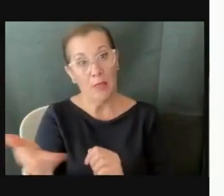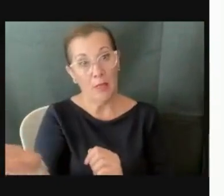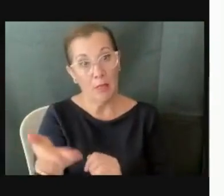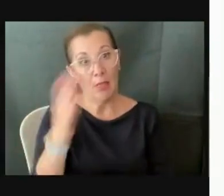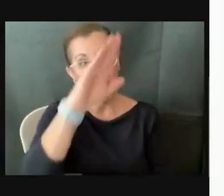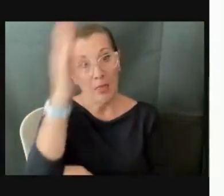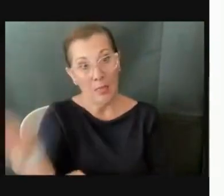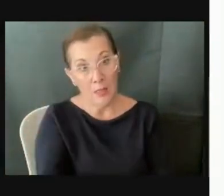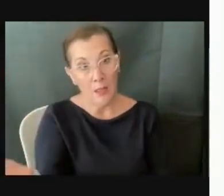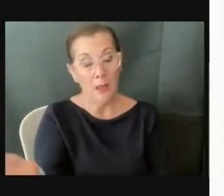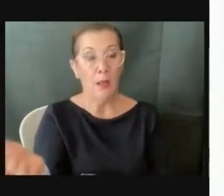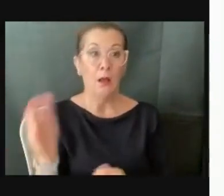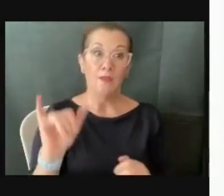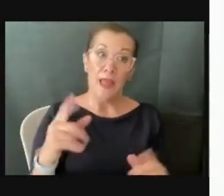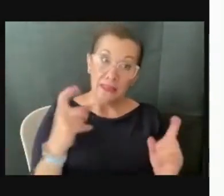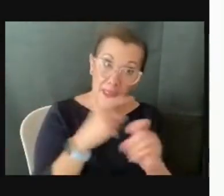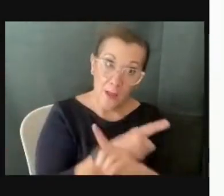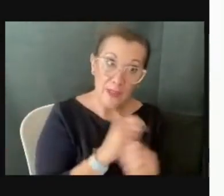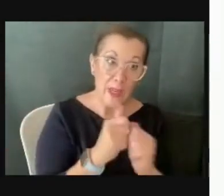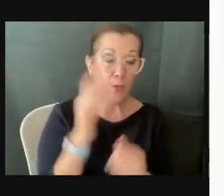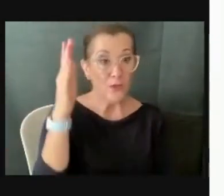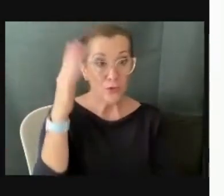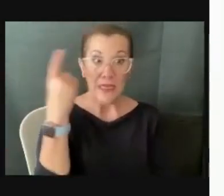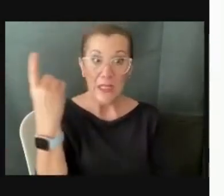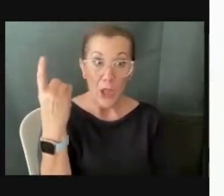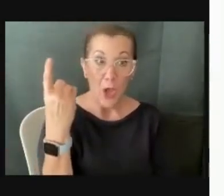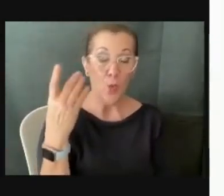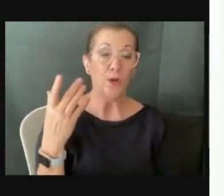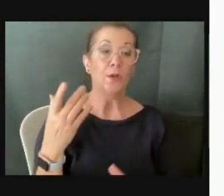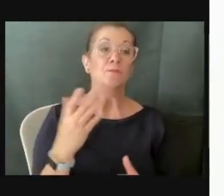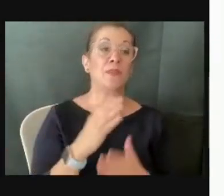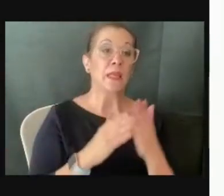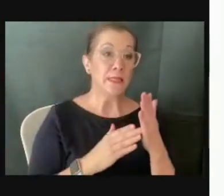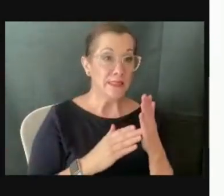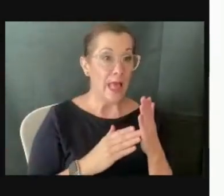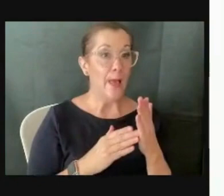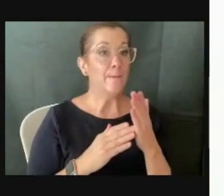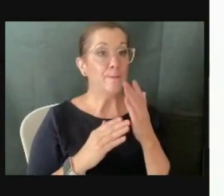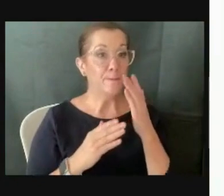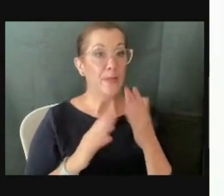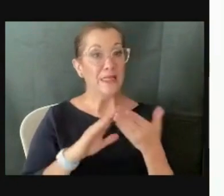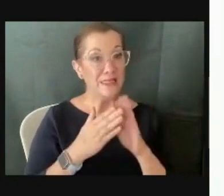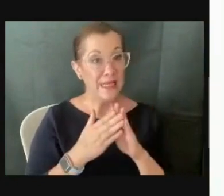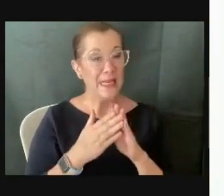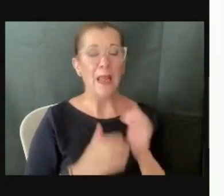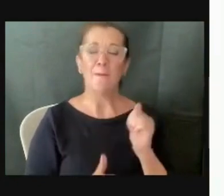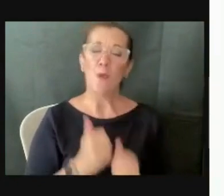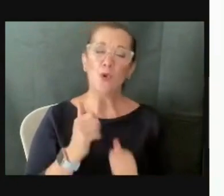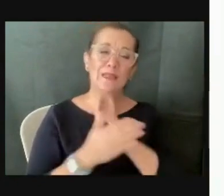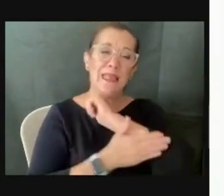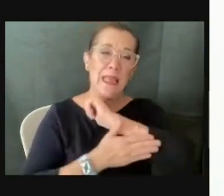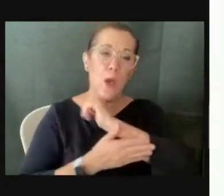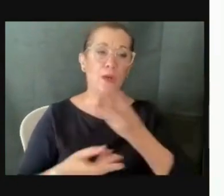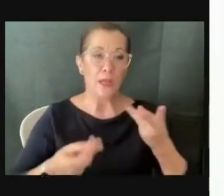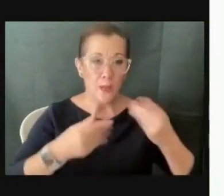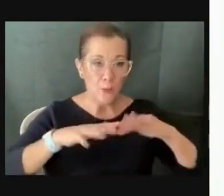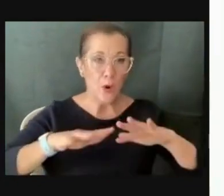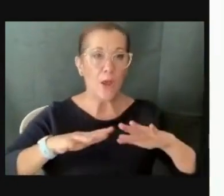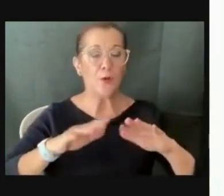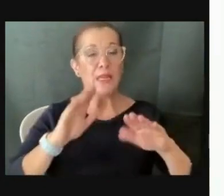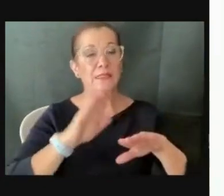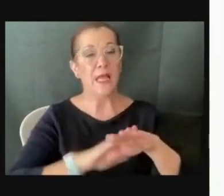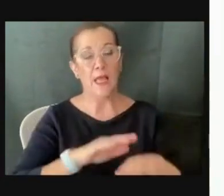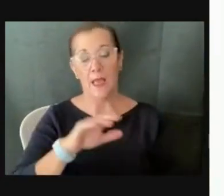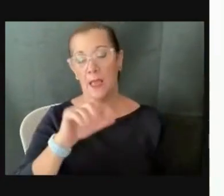So that can get pretty complicated with trees alone. There are some city, but mostly county properties that are on septic. There